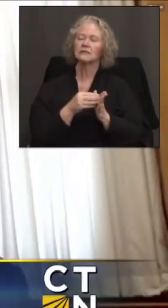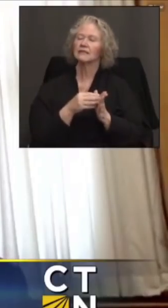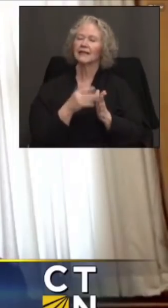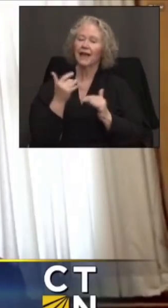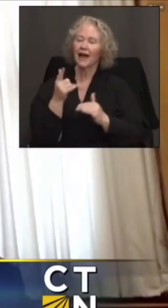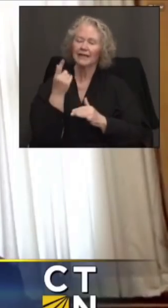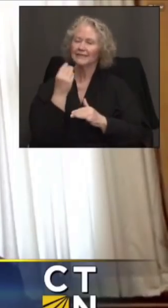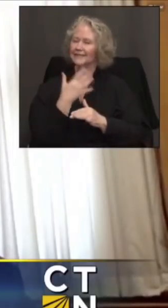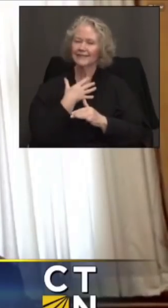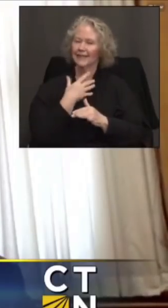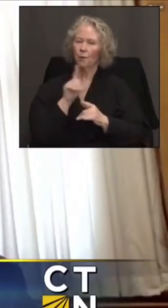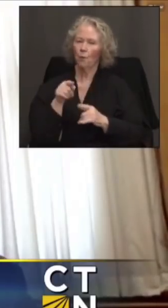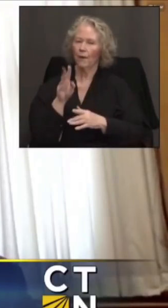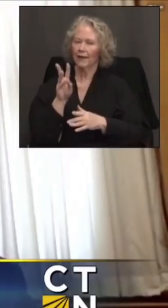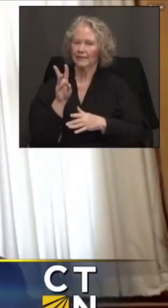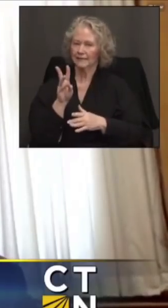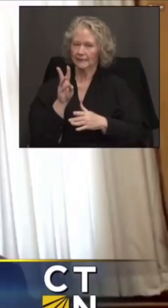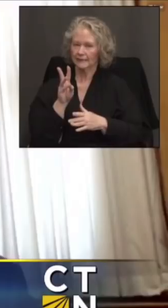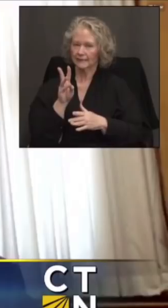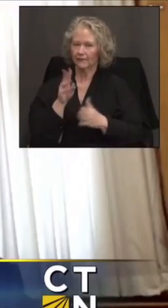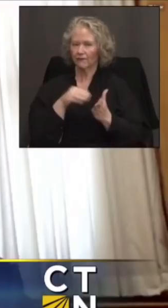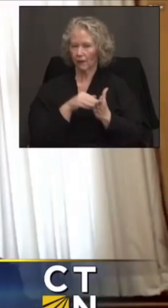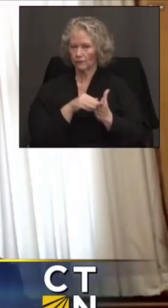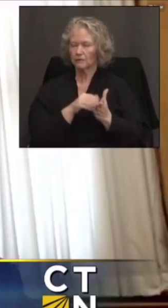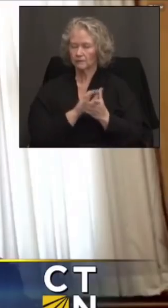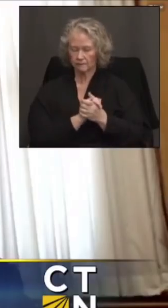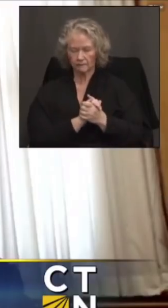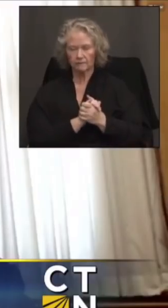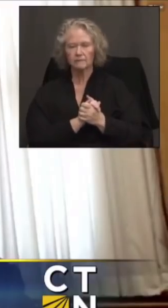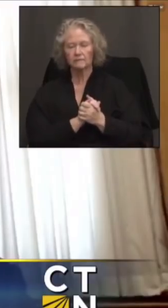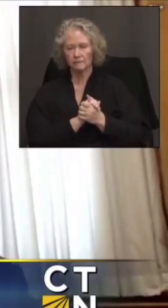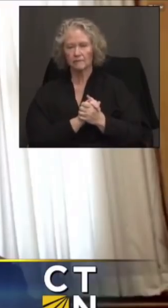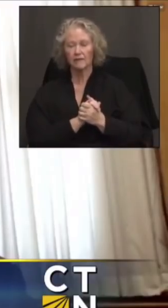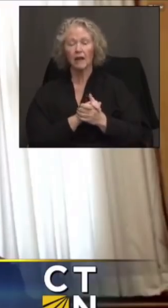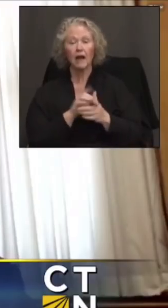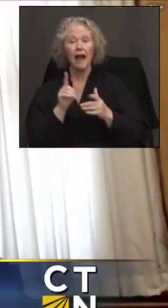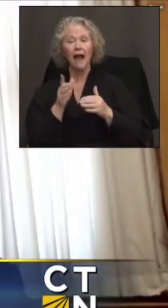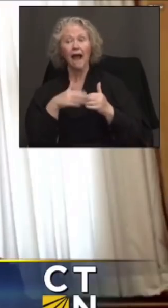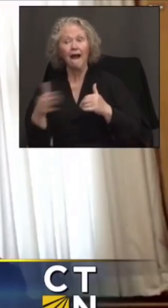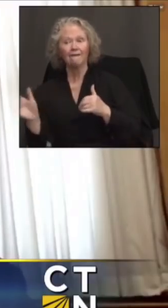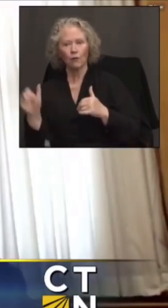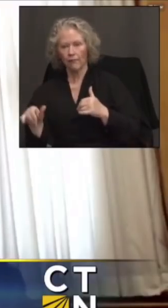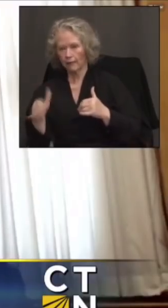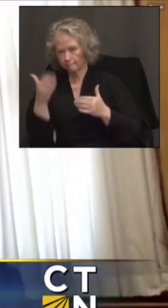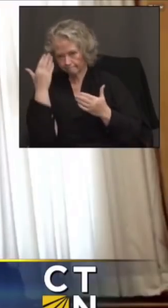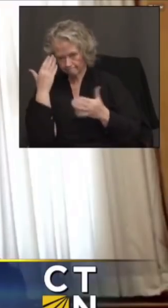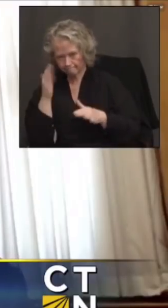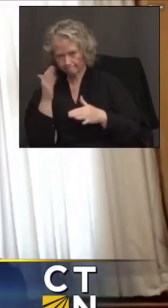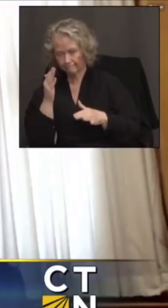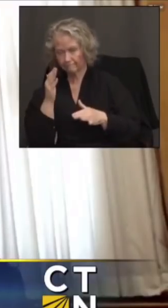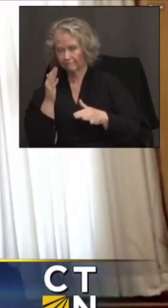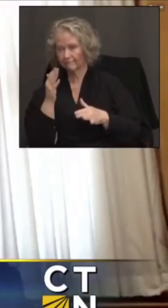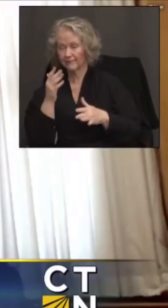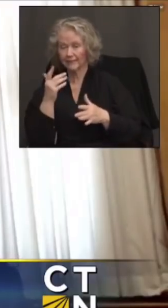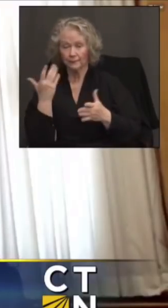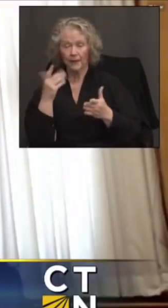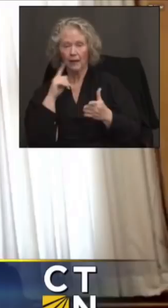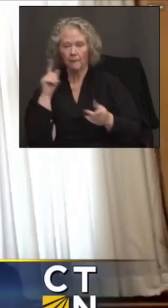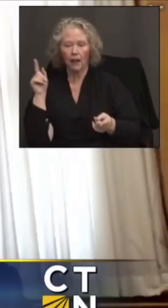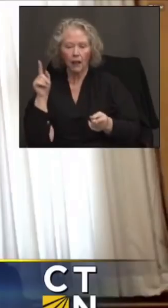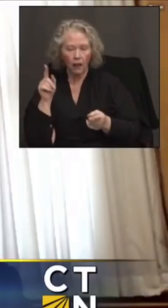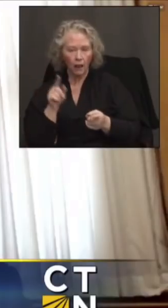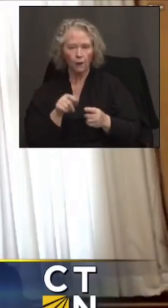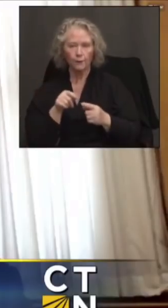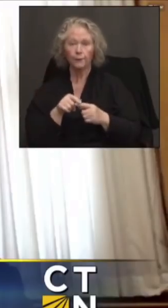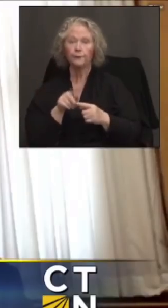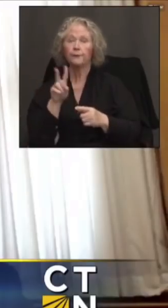now we're told we'll only get 6. And Governor, and then the week after that, they've said it could go down to 2,000